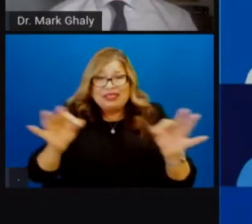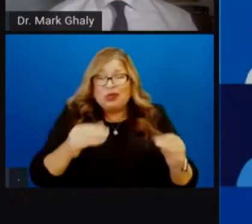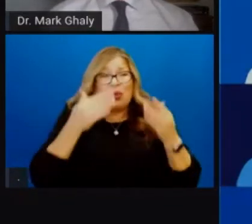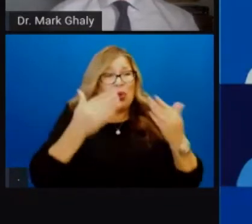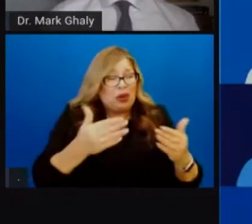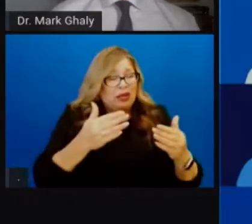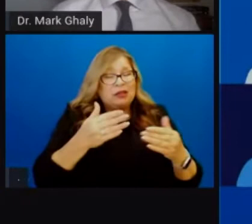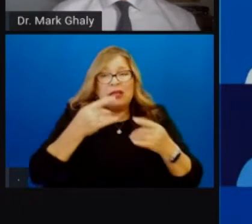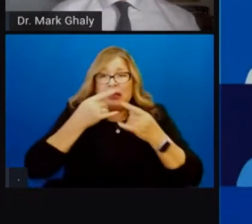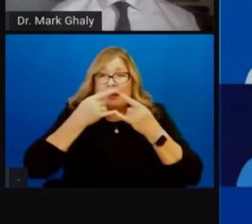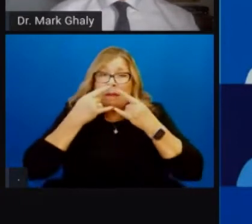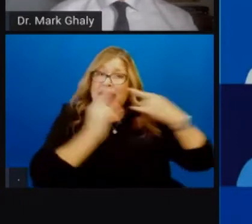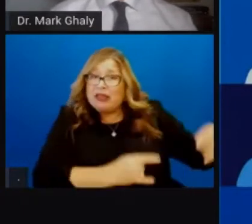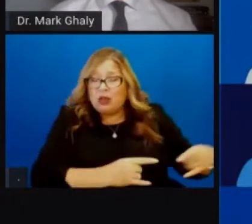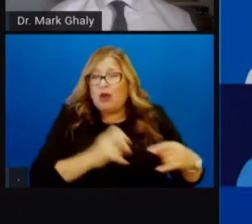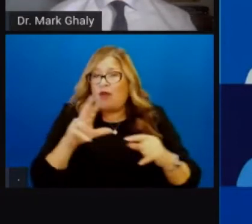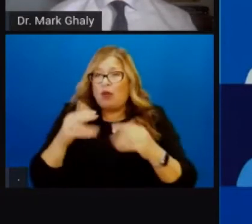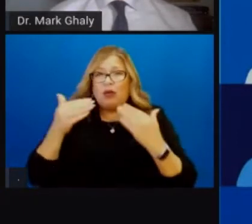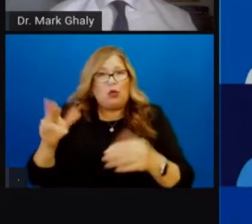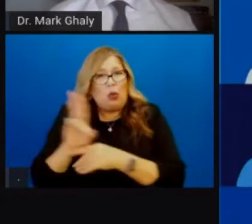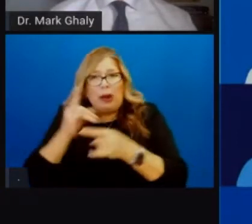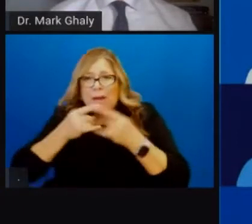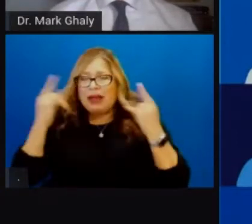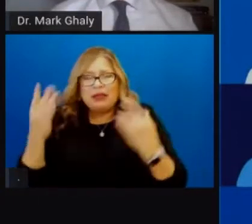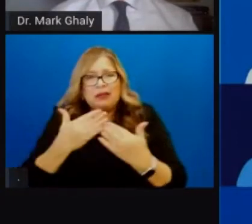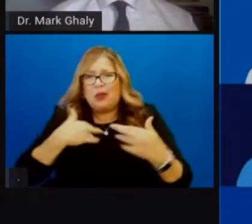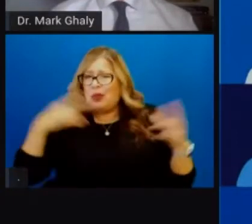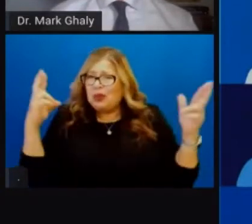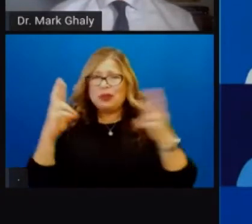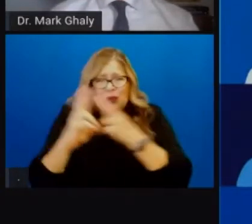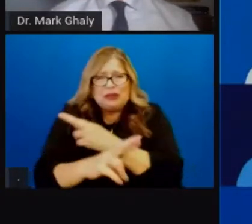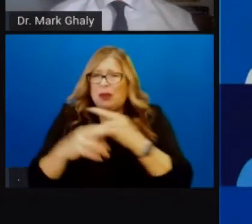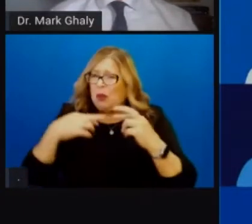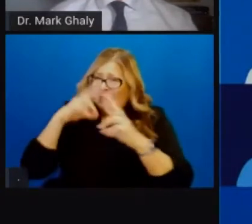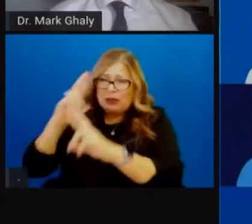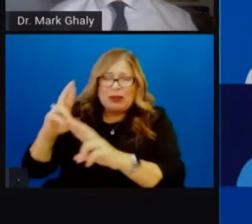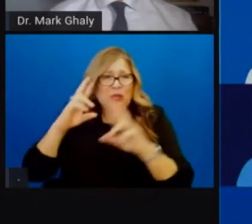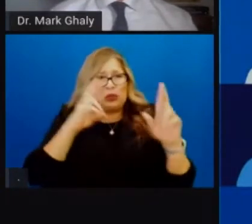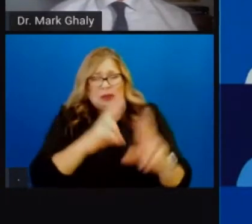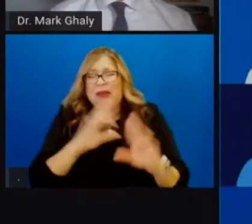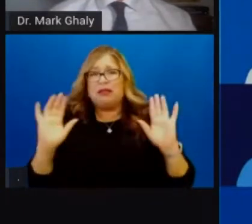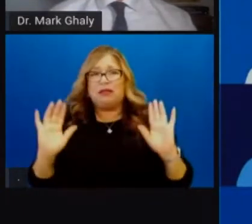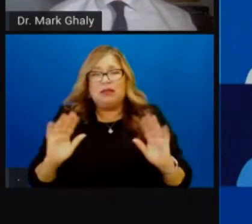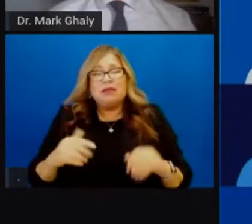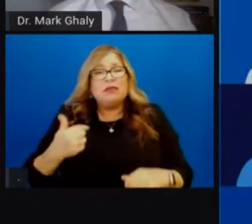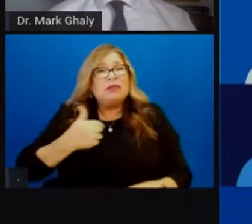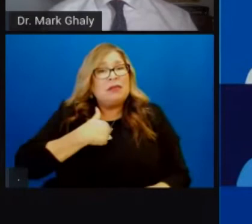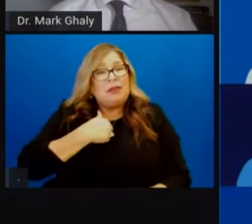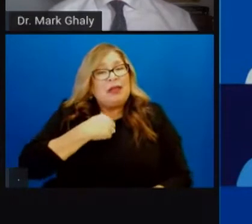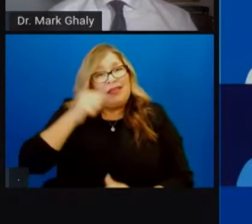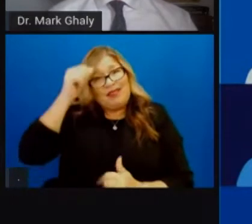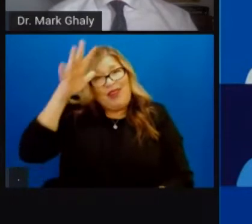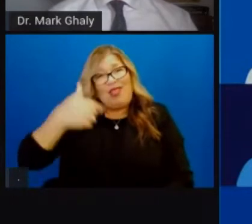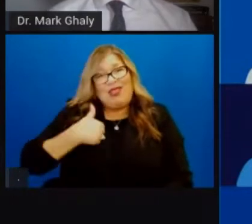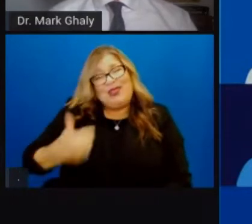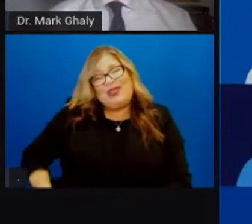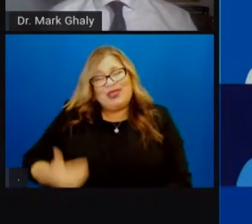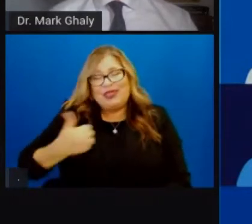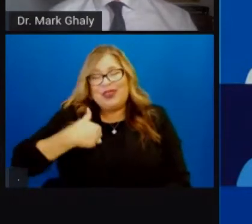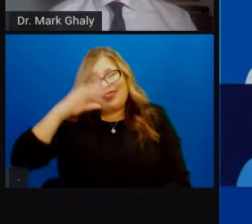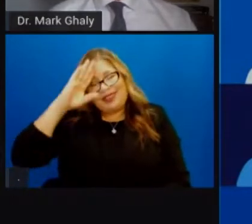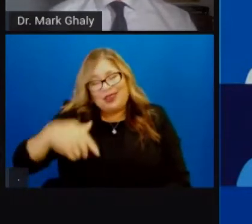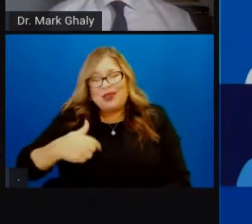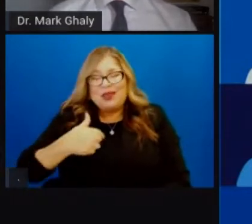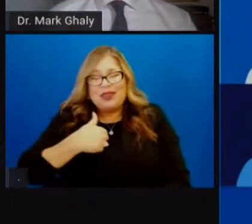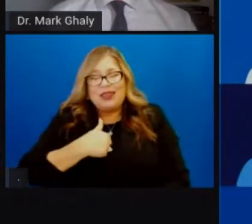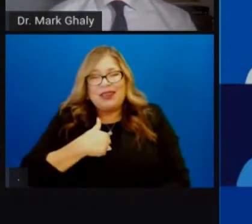accepted, but the way of our communities. And as a father, I know that I will certainly, as